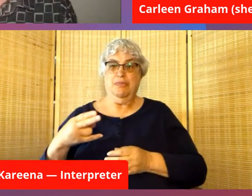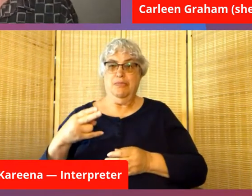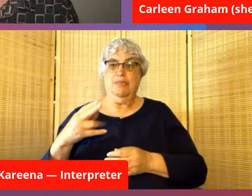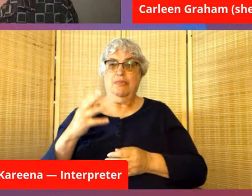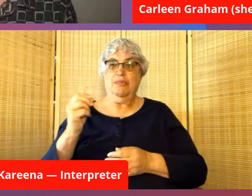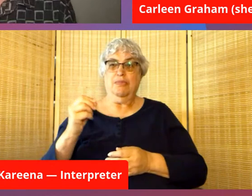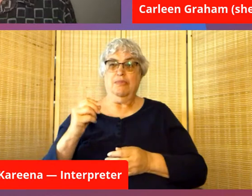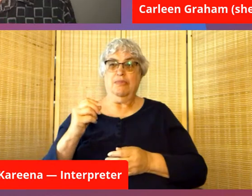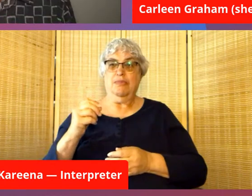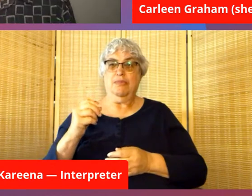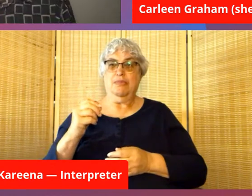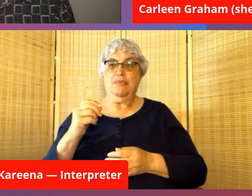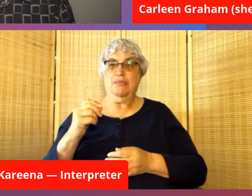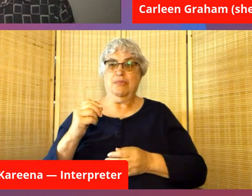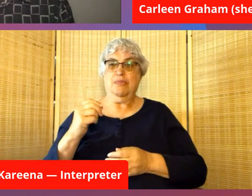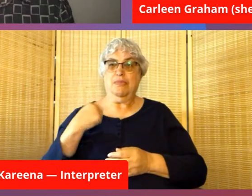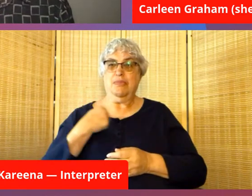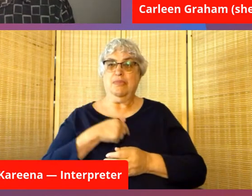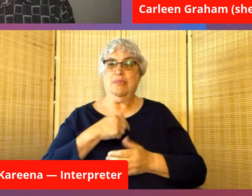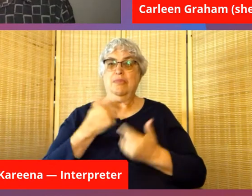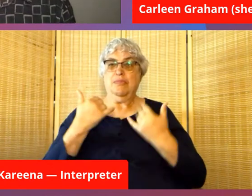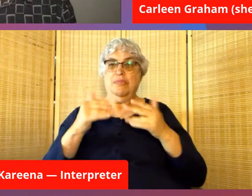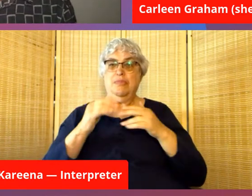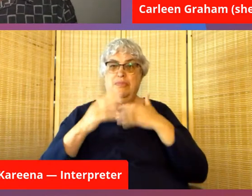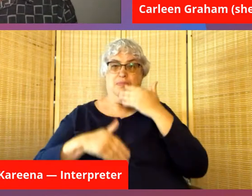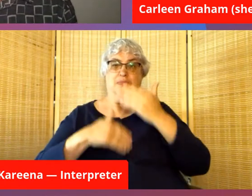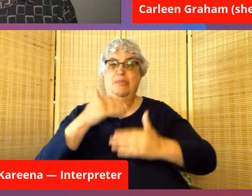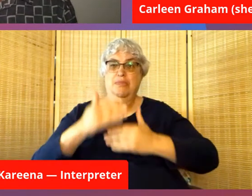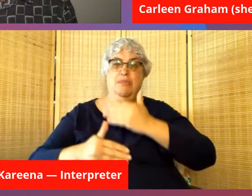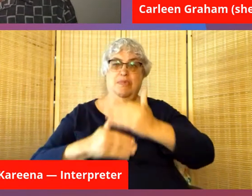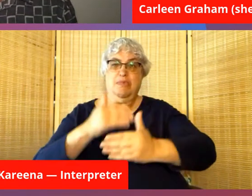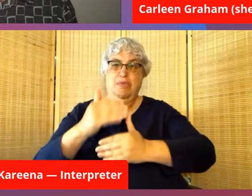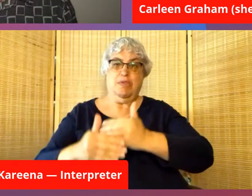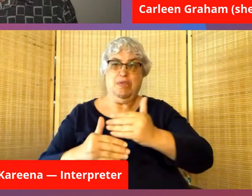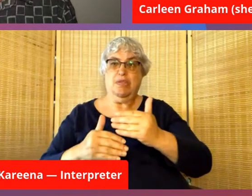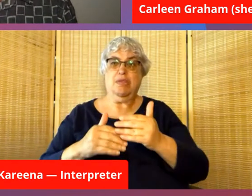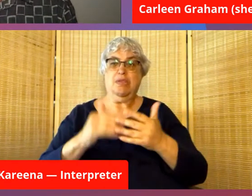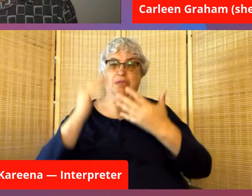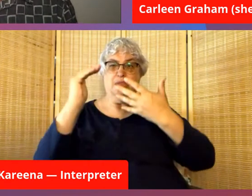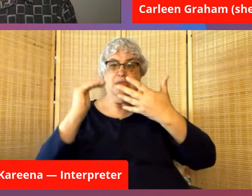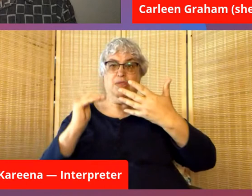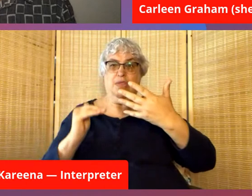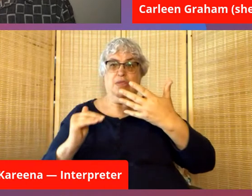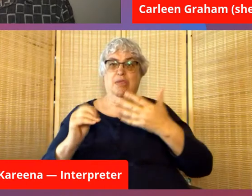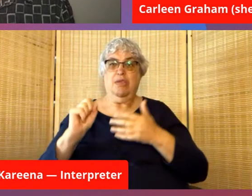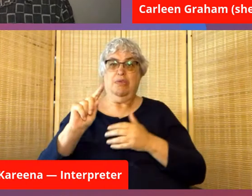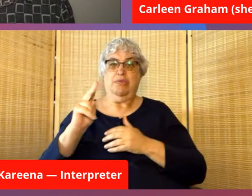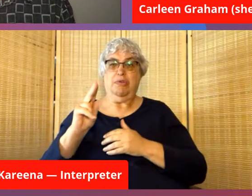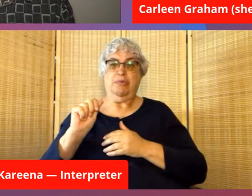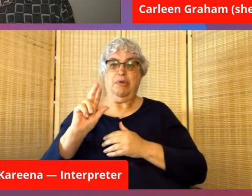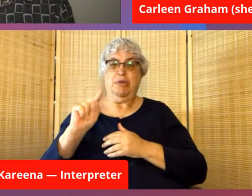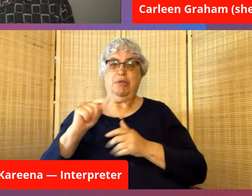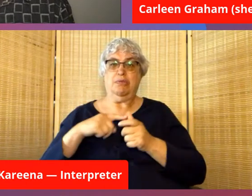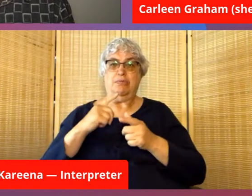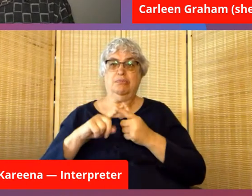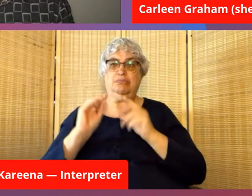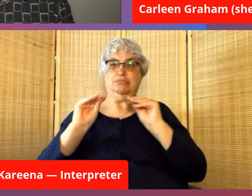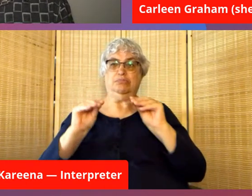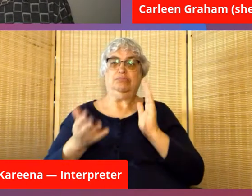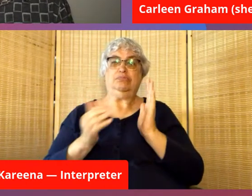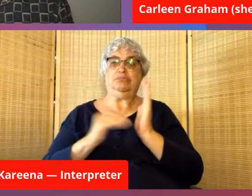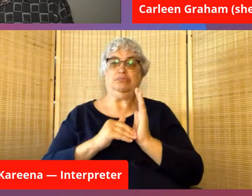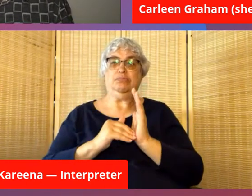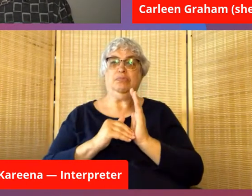gonna? I think let's keep moving. And what we'll do, Stuart and everyone, when we repost this, we'll